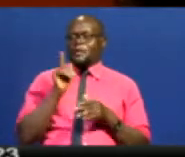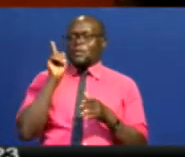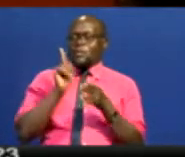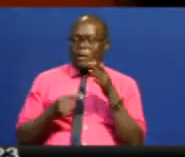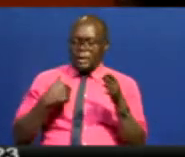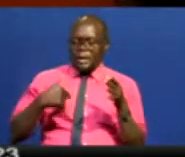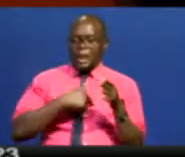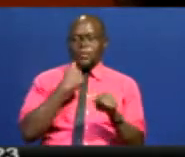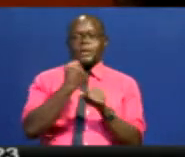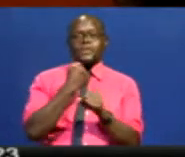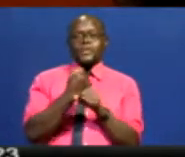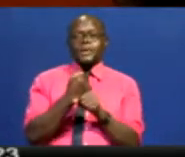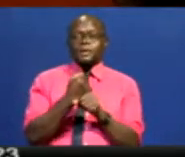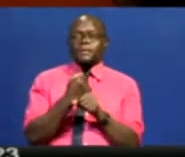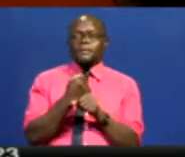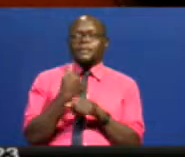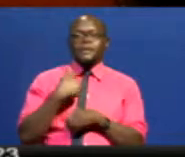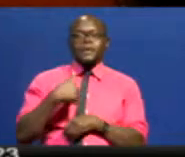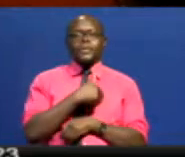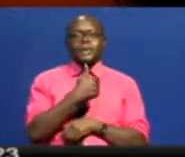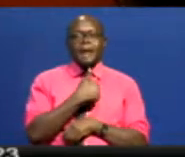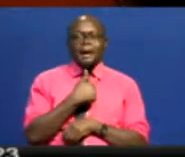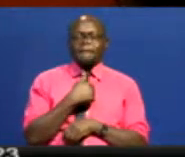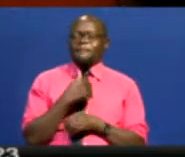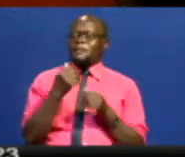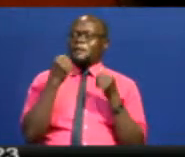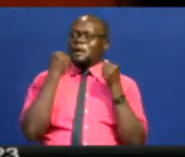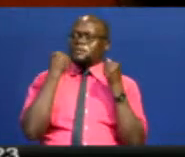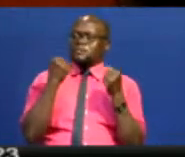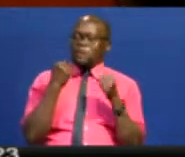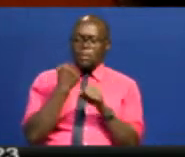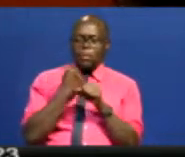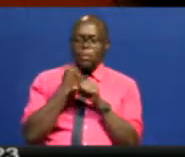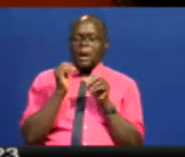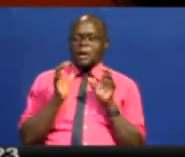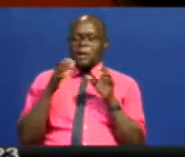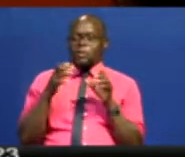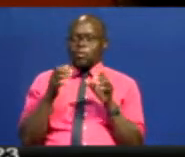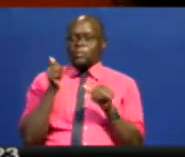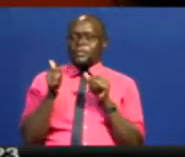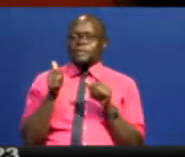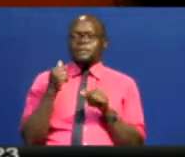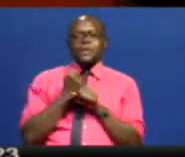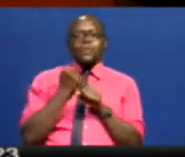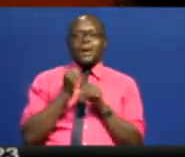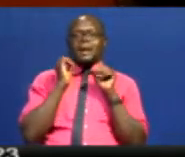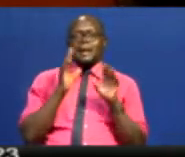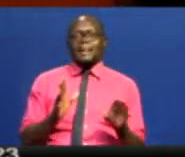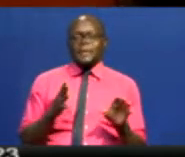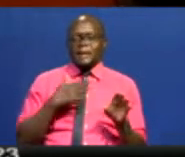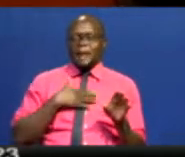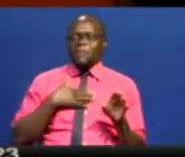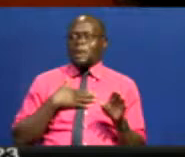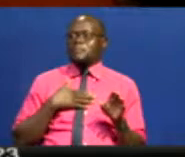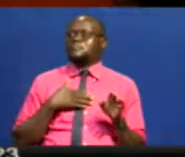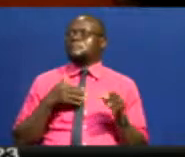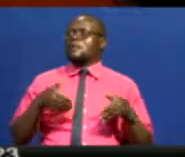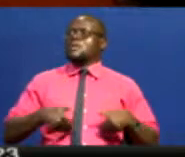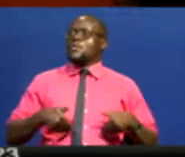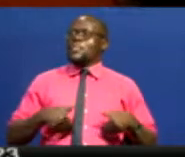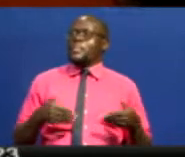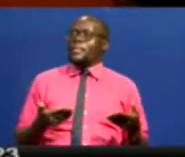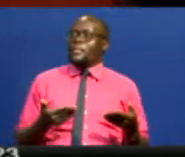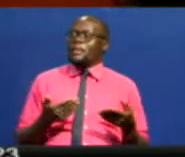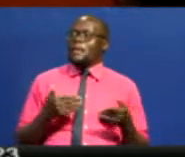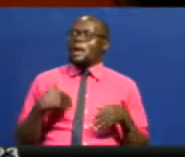we doing? And we have a strong workforce which is idle in our youth. How do we put